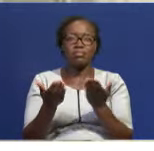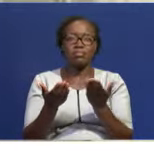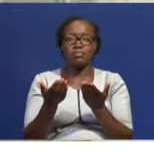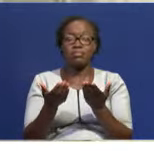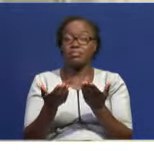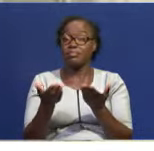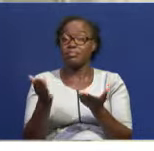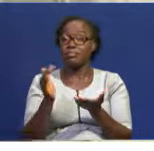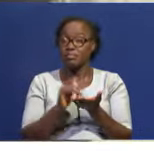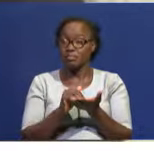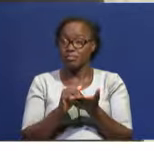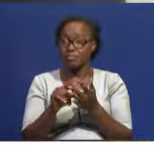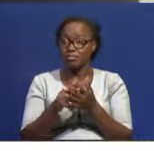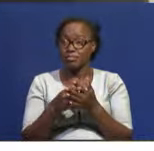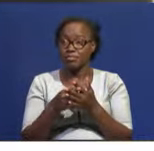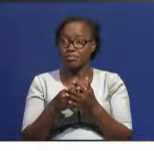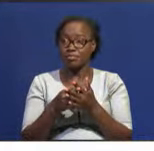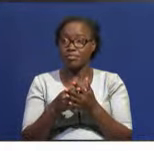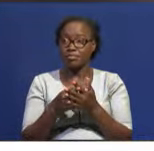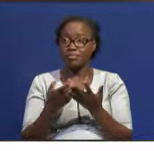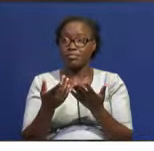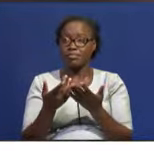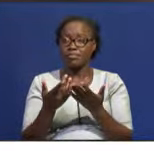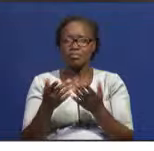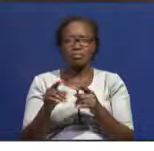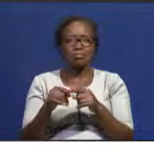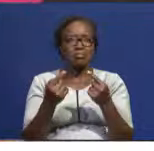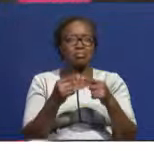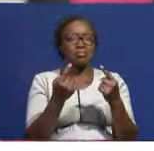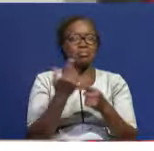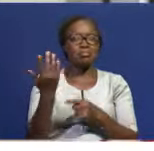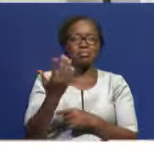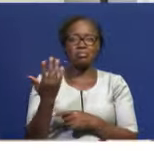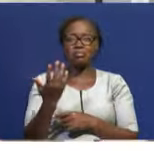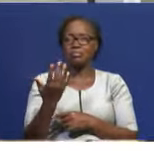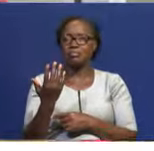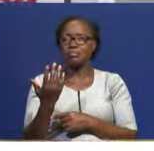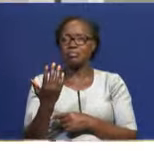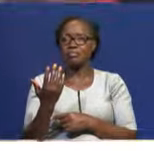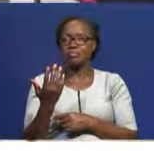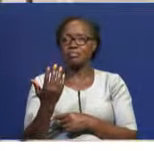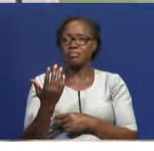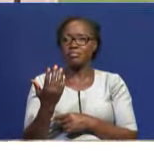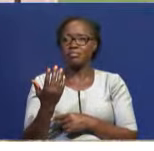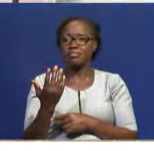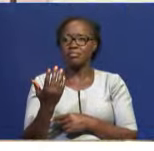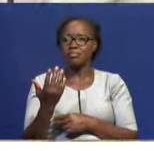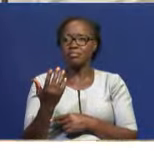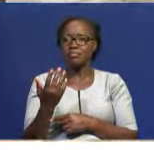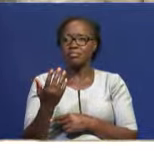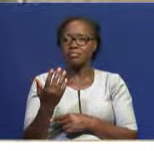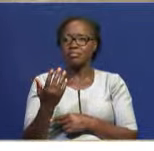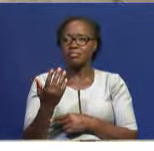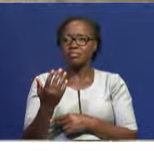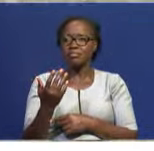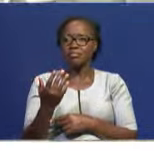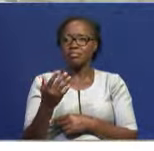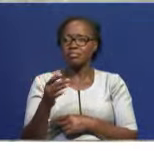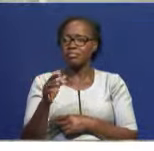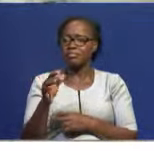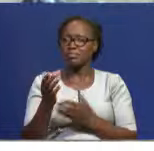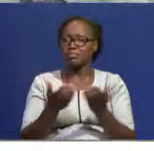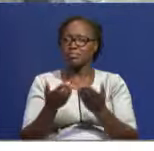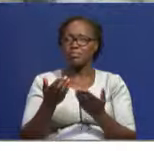are up and running. As you can see, this is shards of glass on the ground. Just pick one of the businesses that